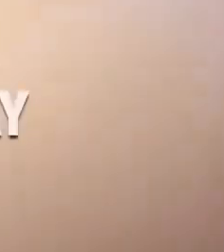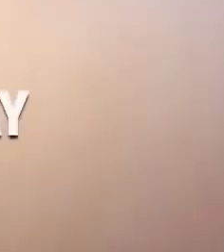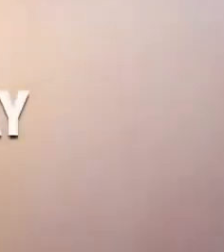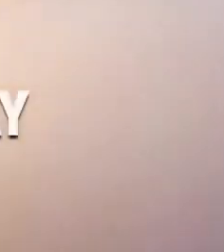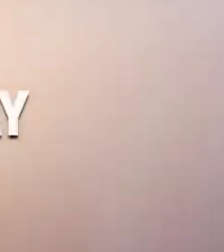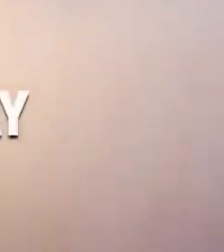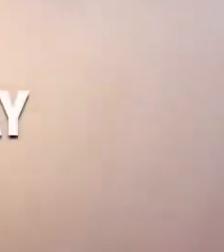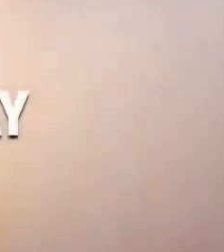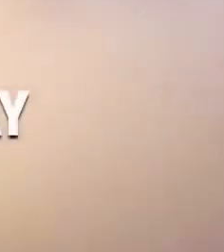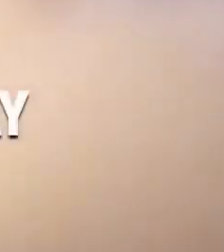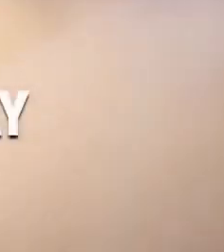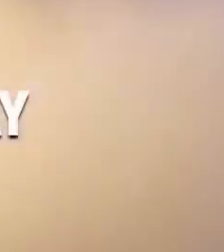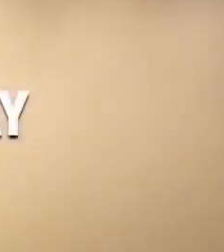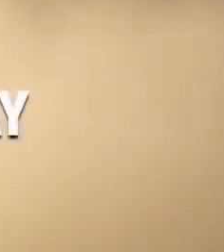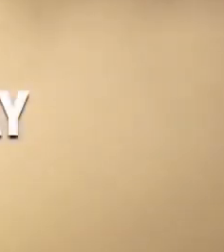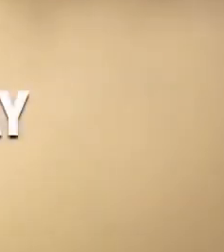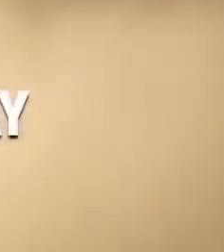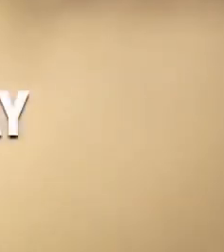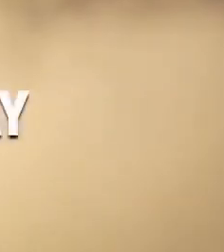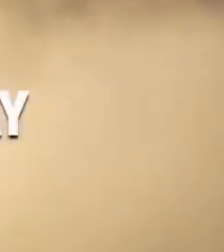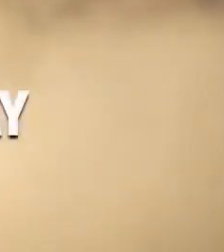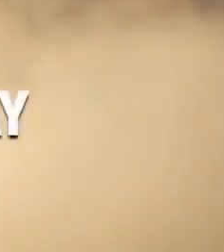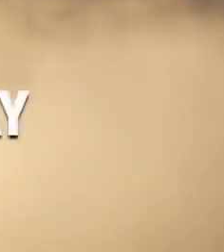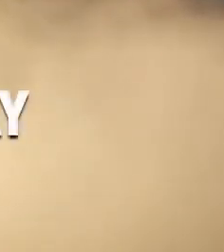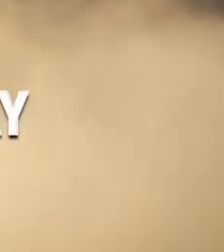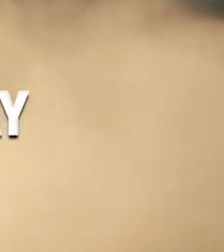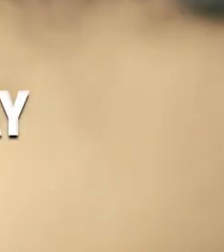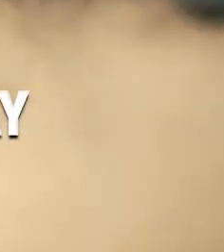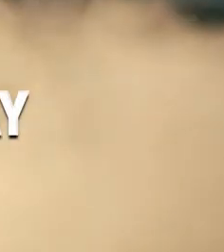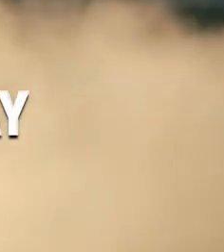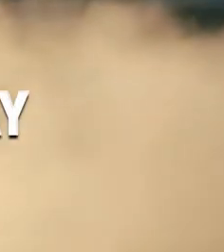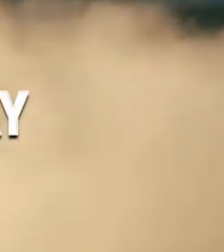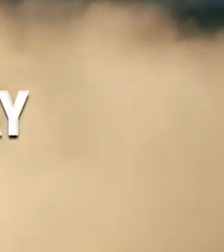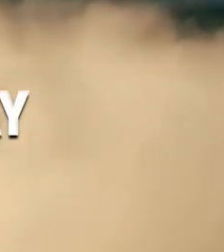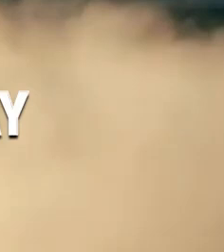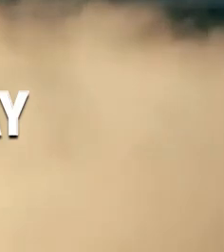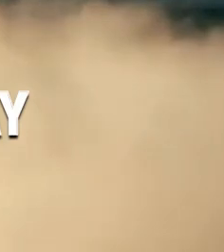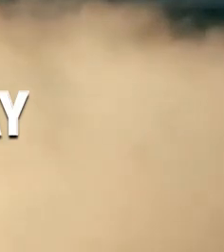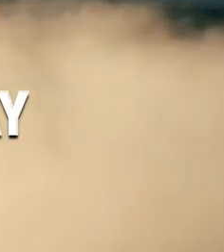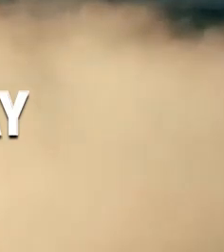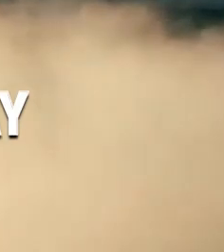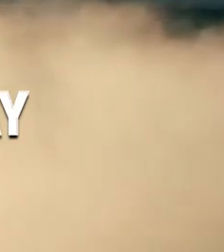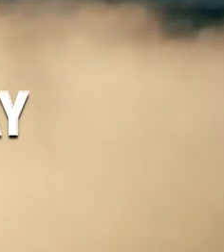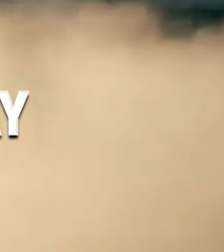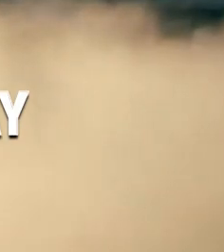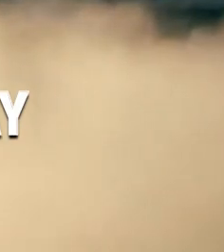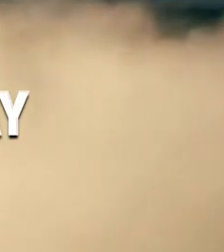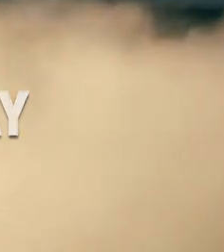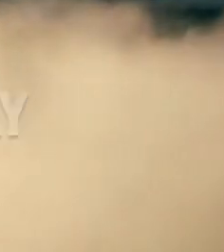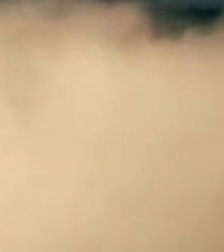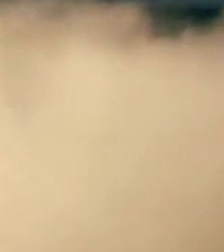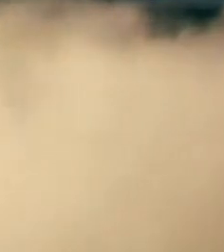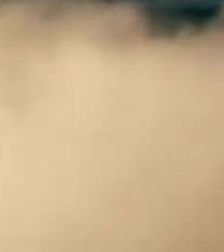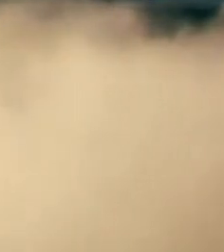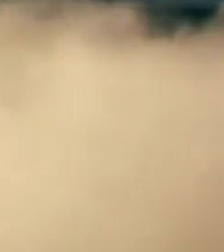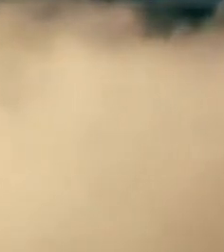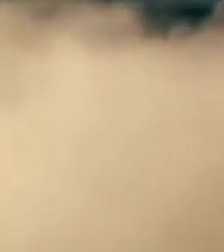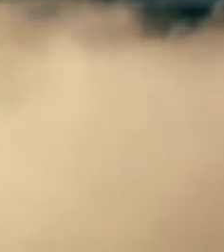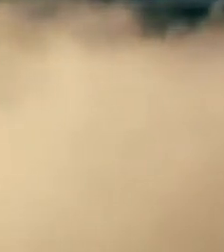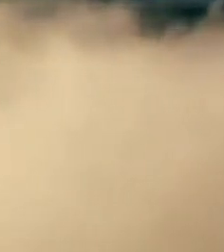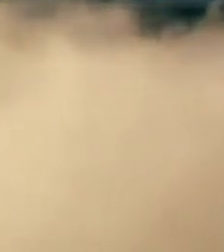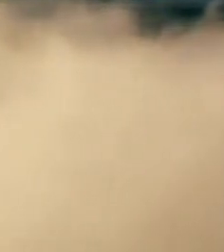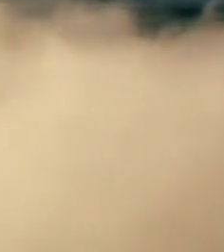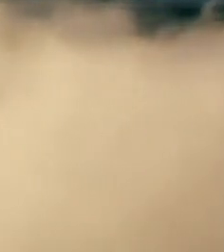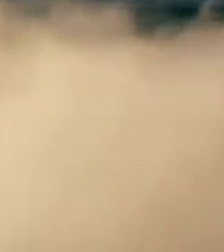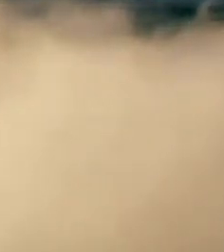Shulamite. Oh, return, return, that we may look upon you. Why